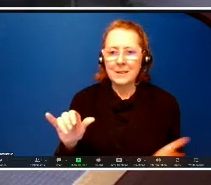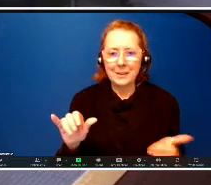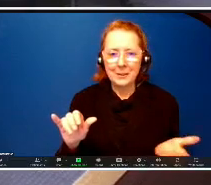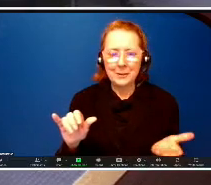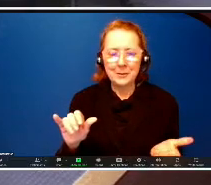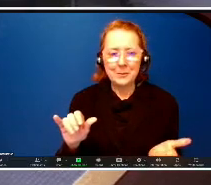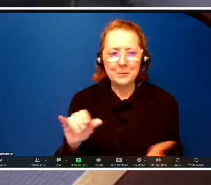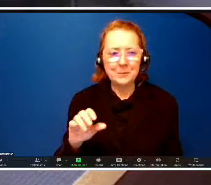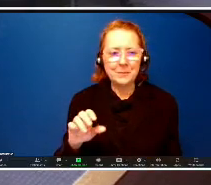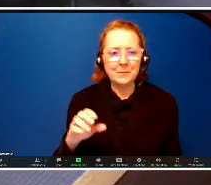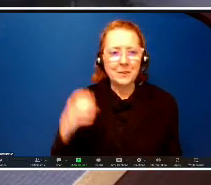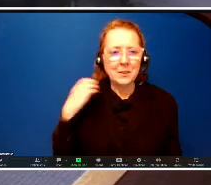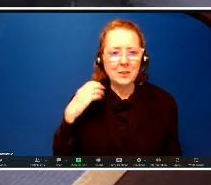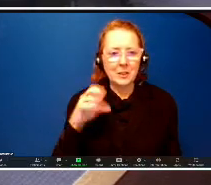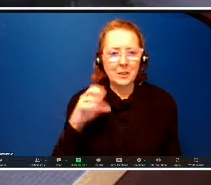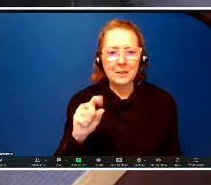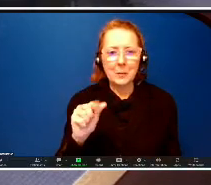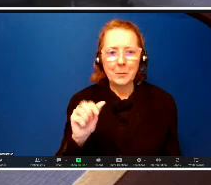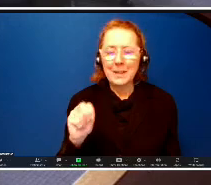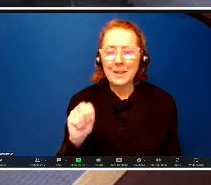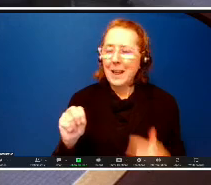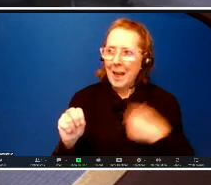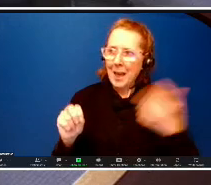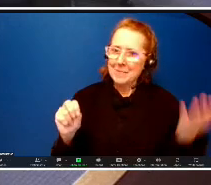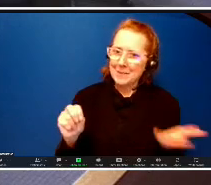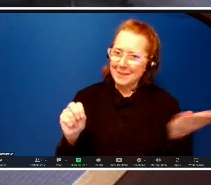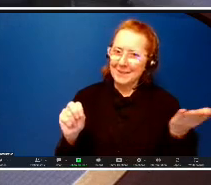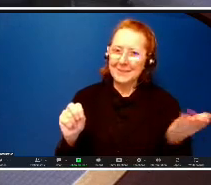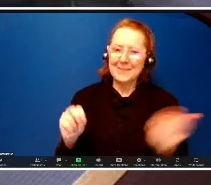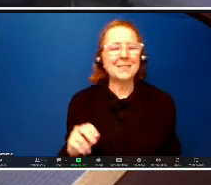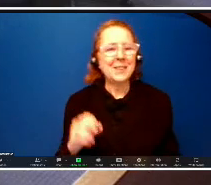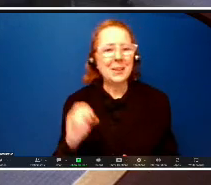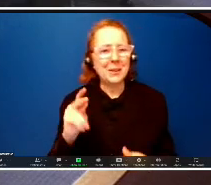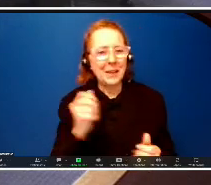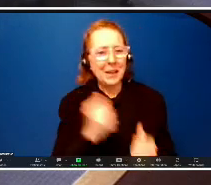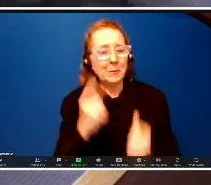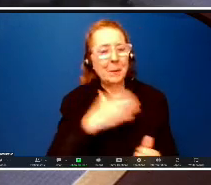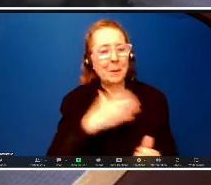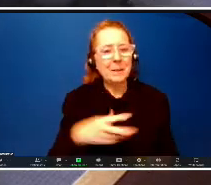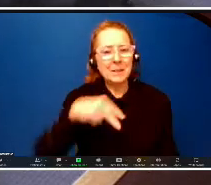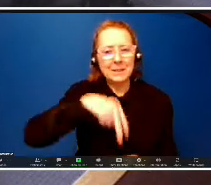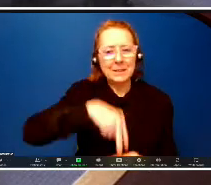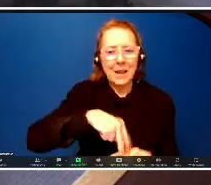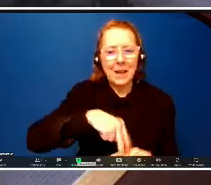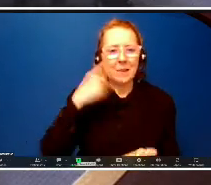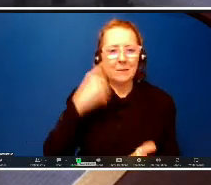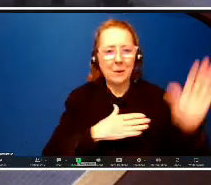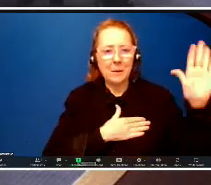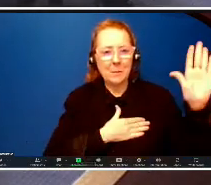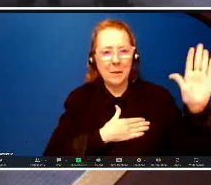Chair Stapleton. I'm here. All righty, will everybody rise for the Pledge of Allegiance?